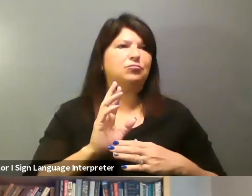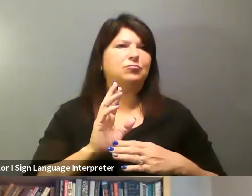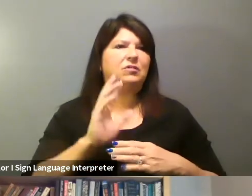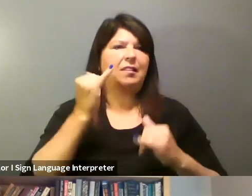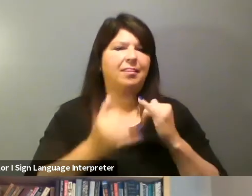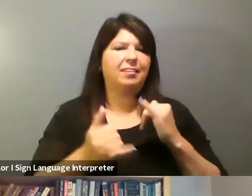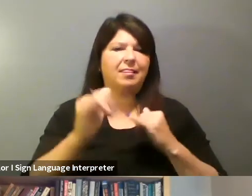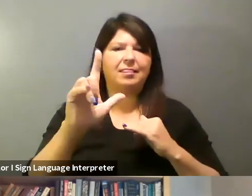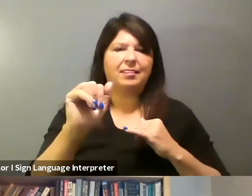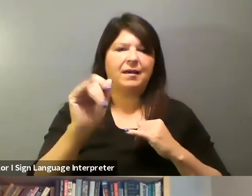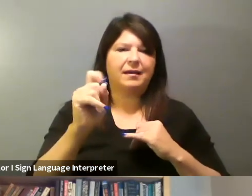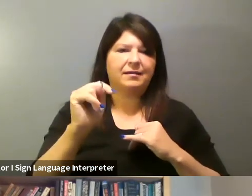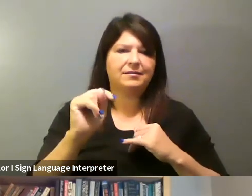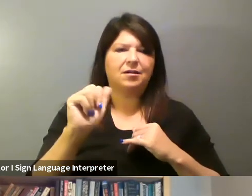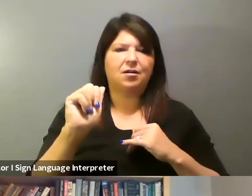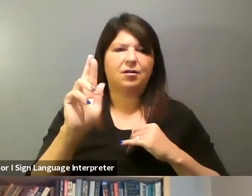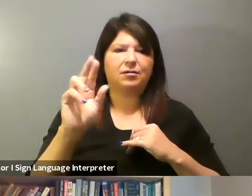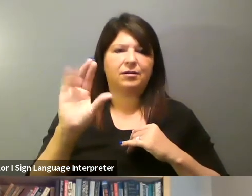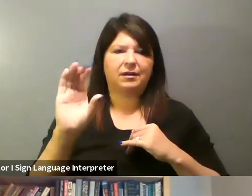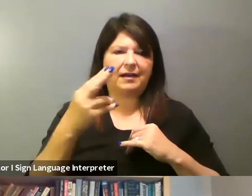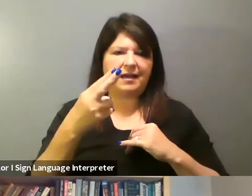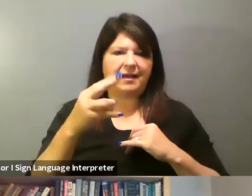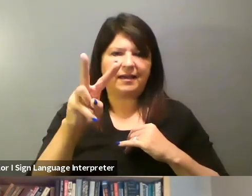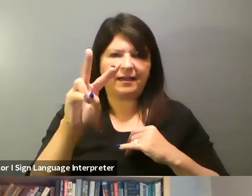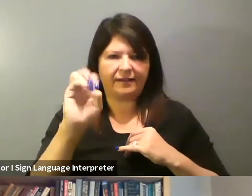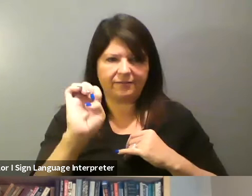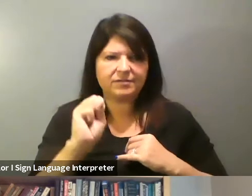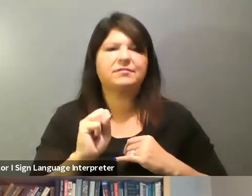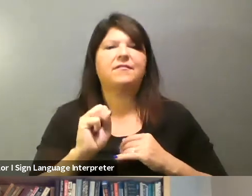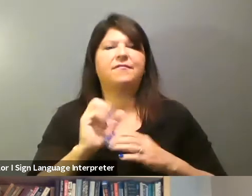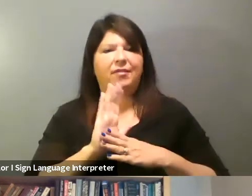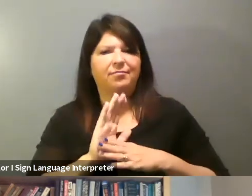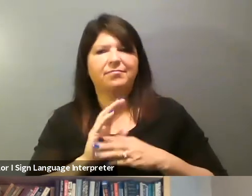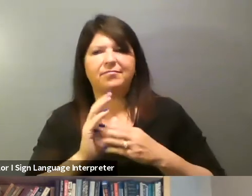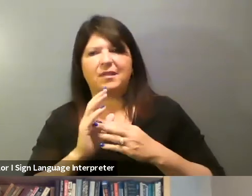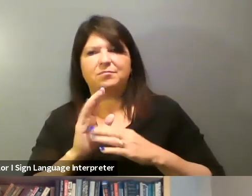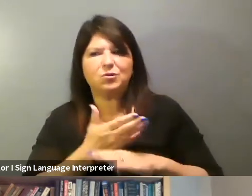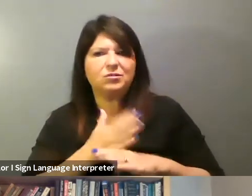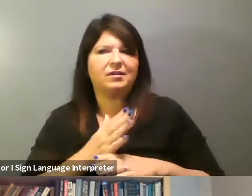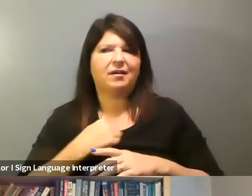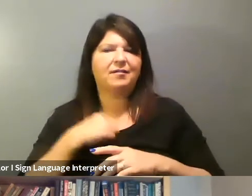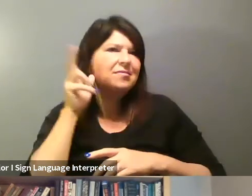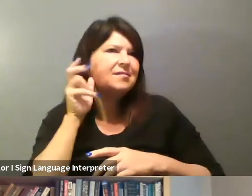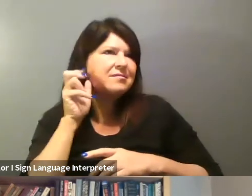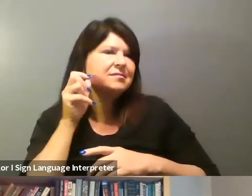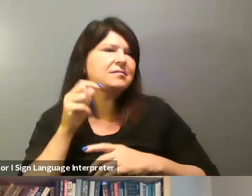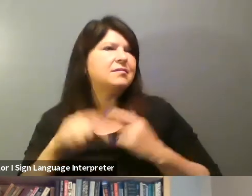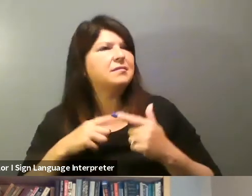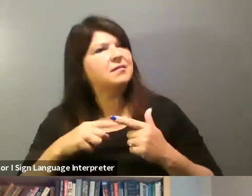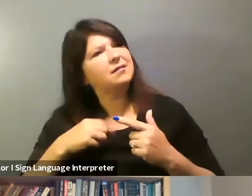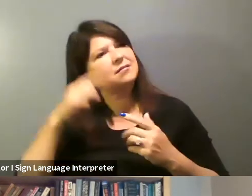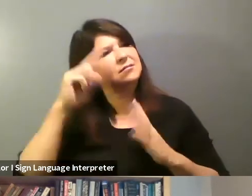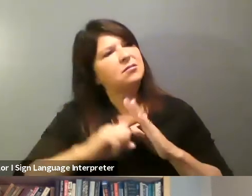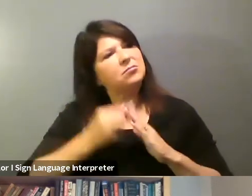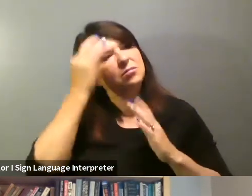was researching this film, and luckily was able to get a few of the songs and to meet